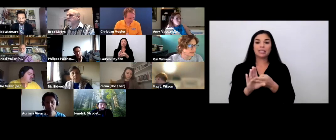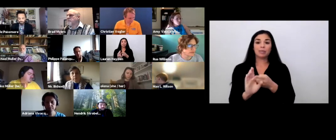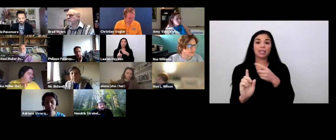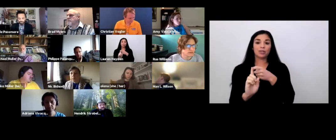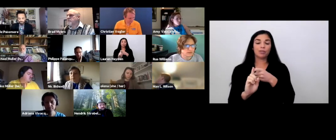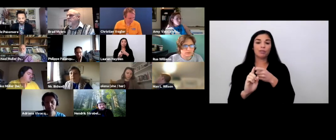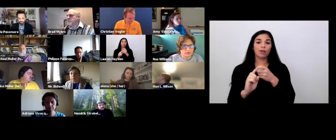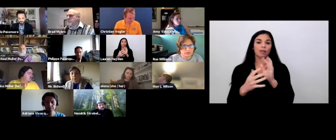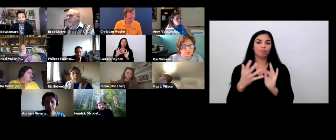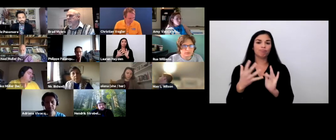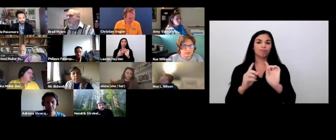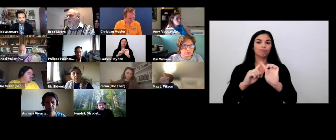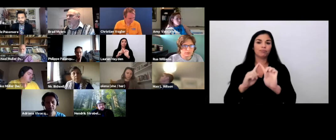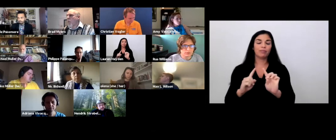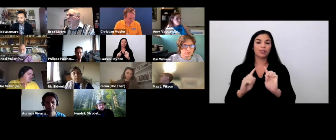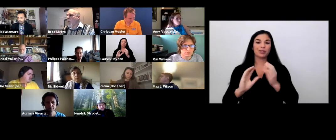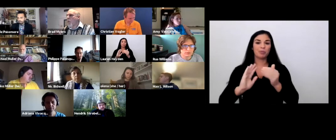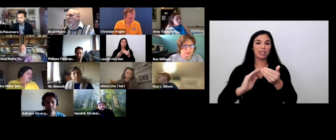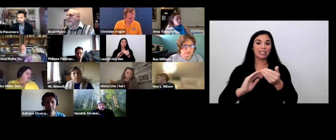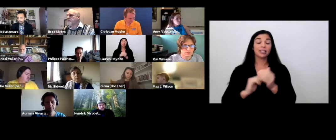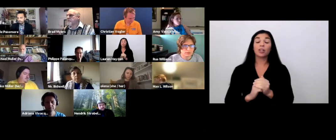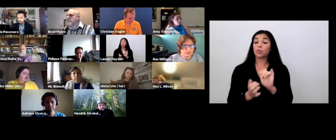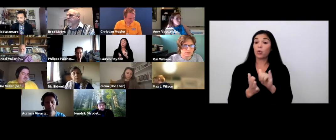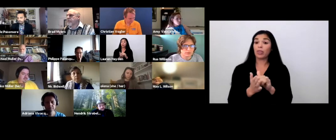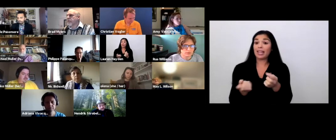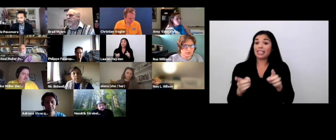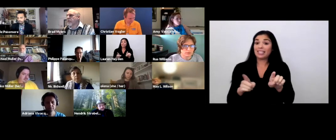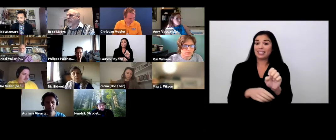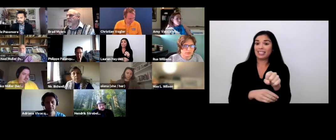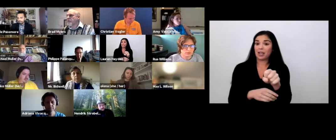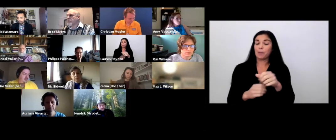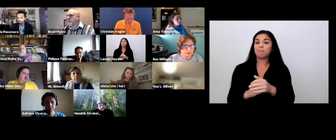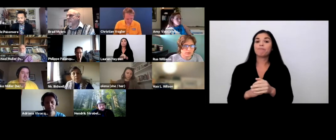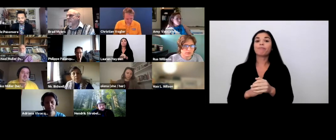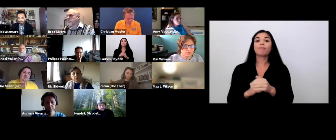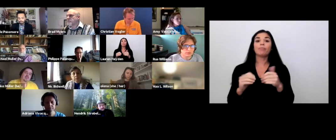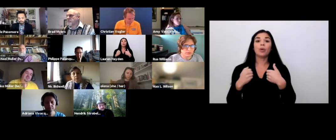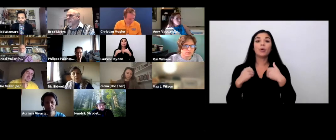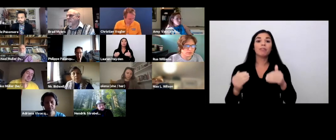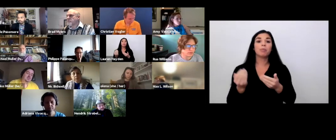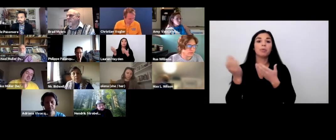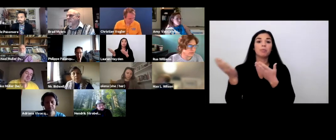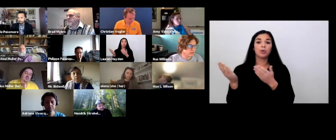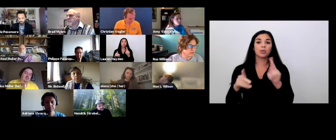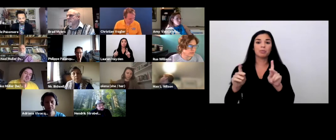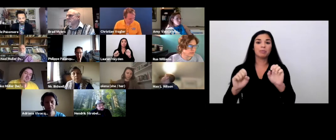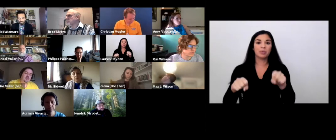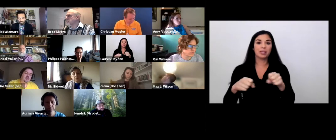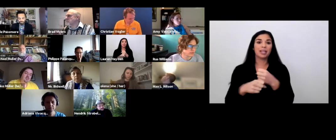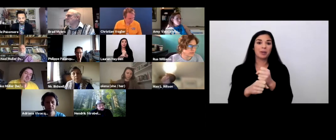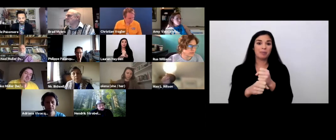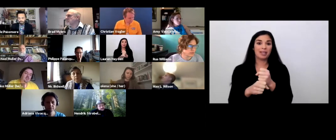and such. So that exists. Now, there are proposals that people can make, and we're open to those as